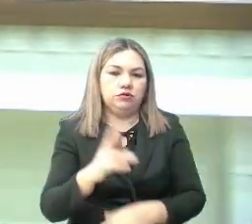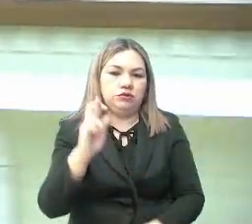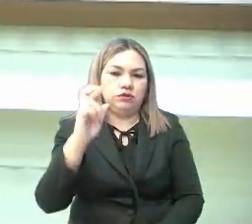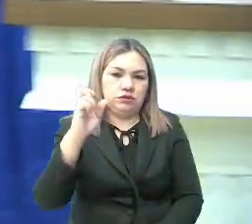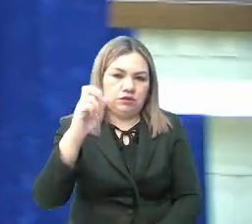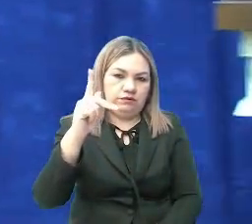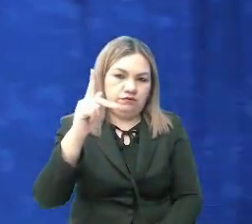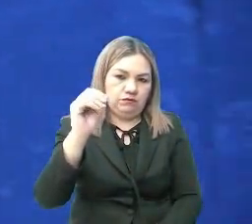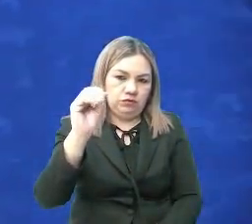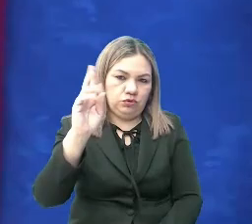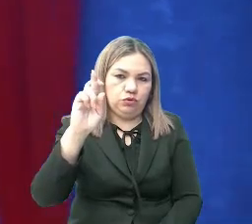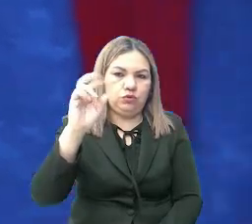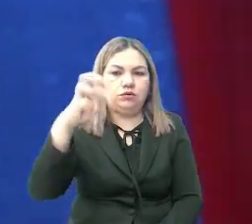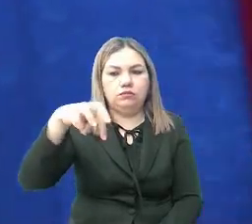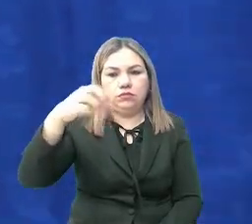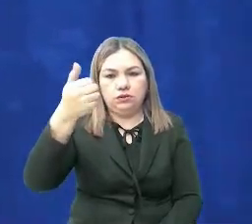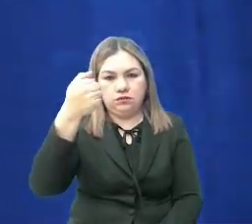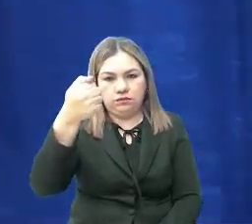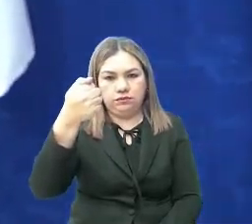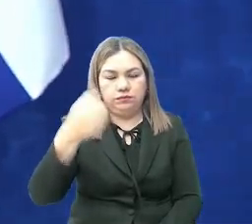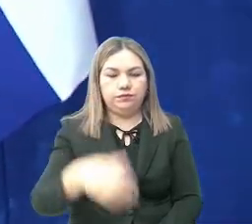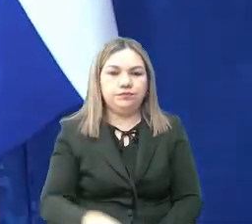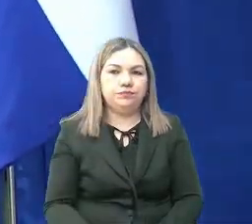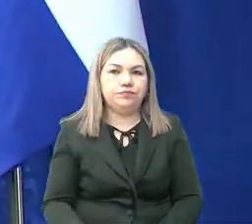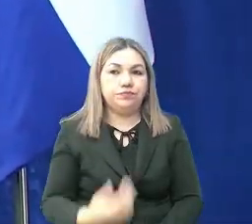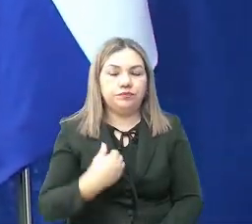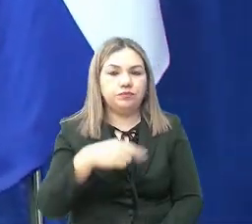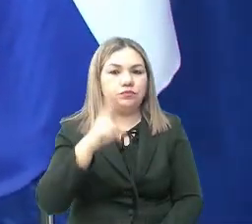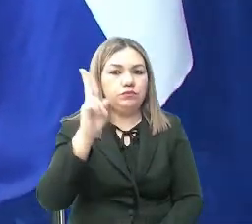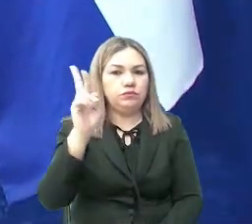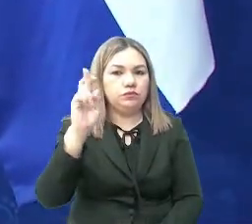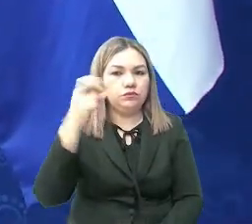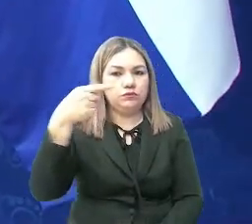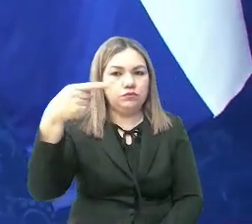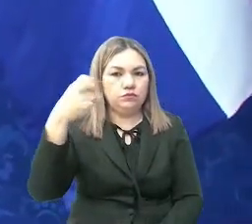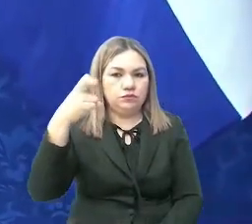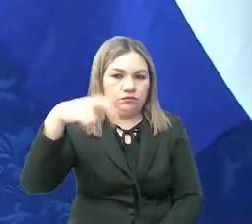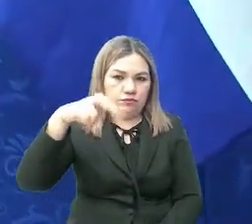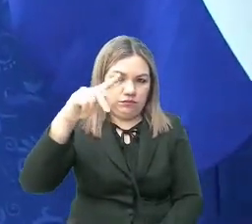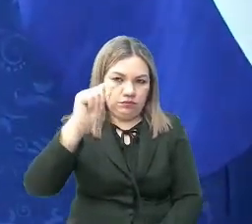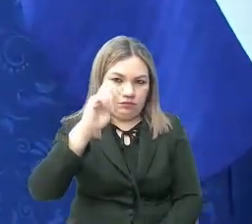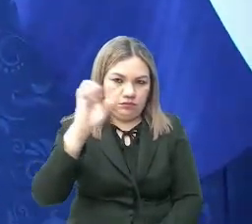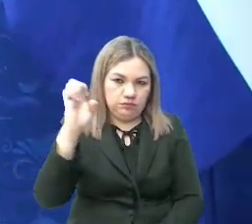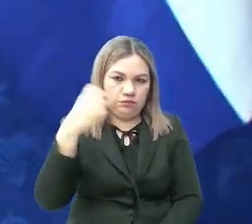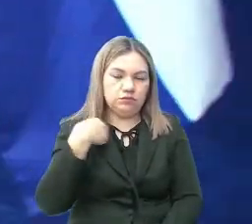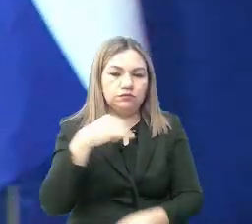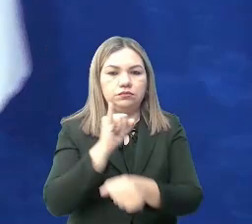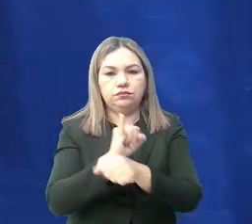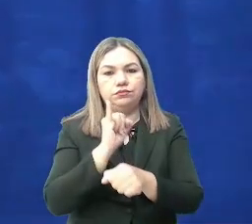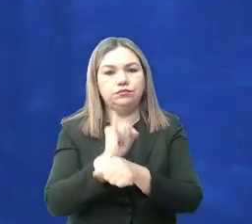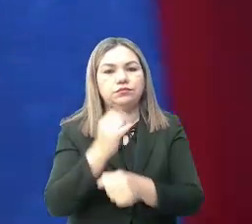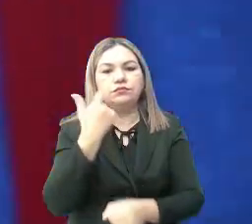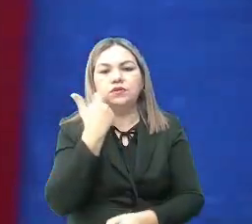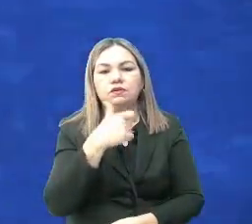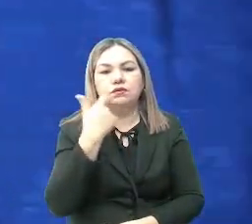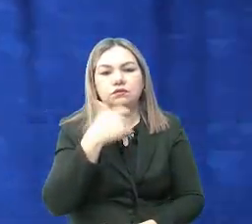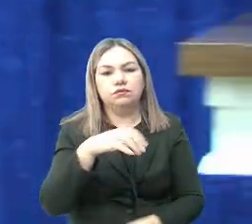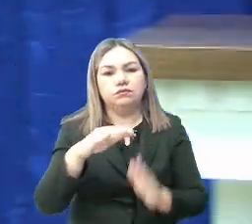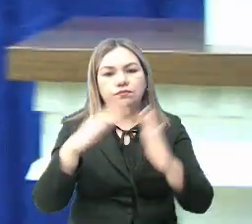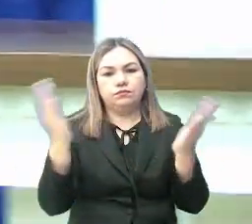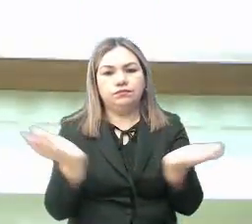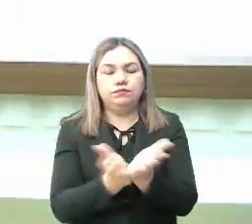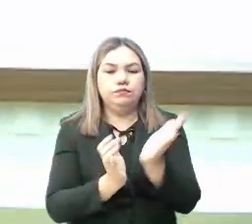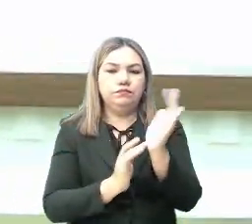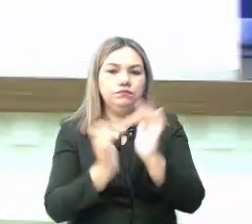to do discipleship to his name. But it's urgent. The churches need word.